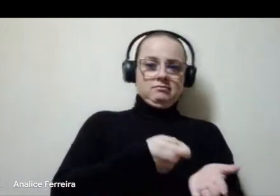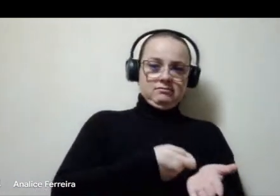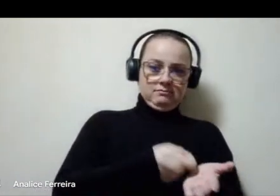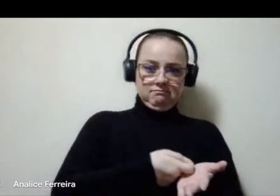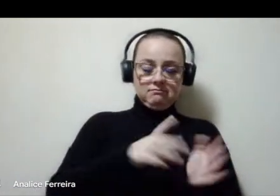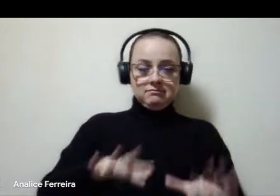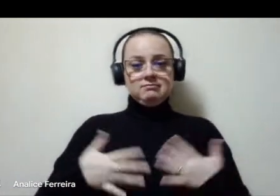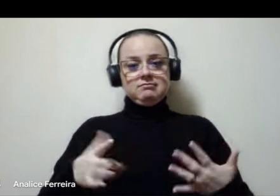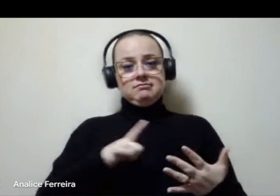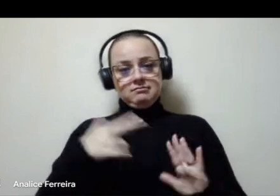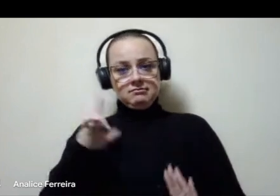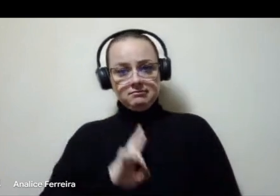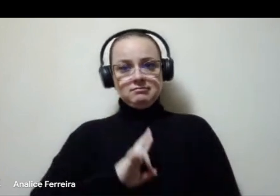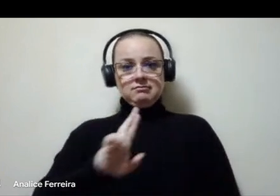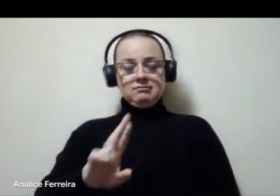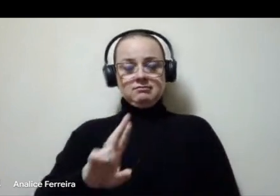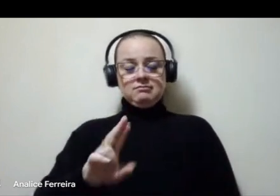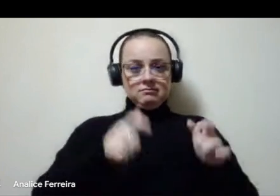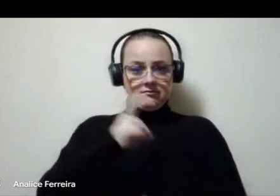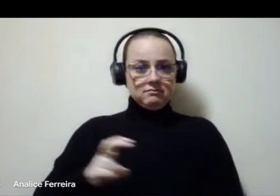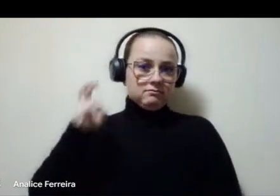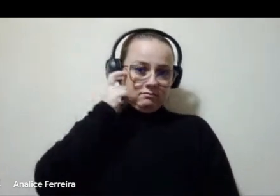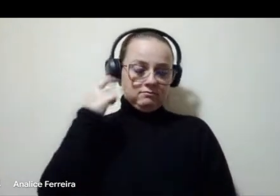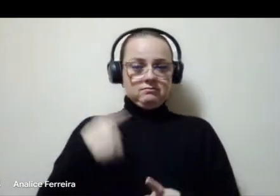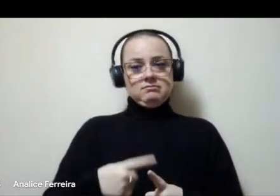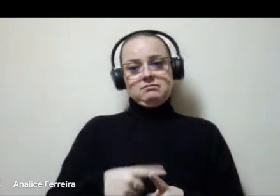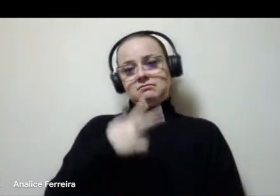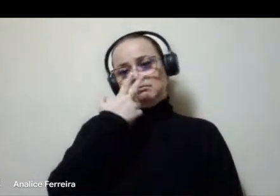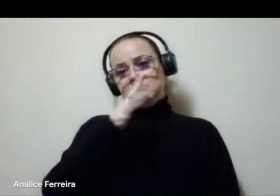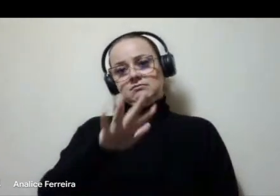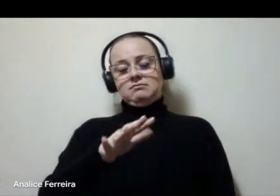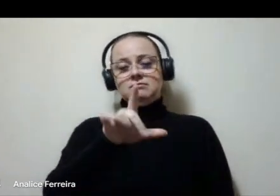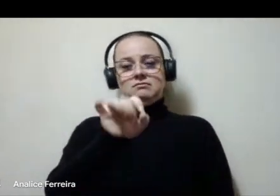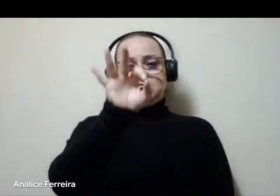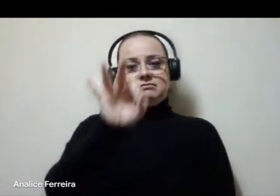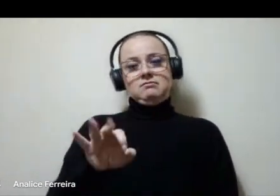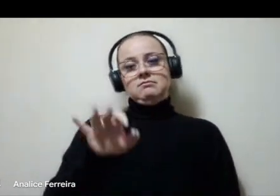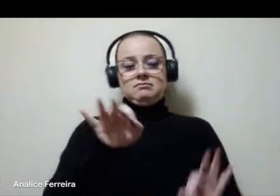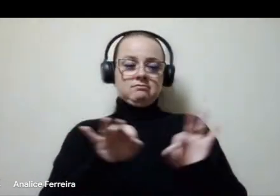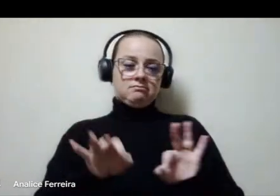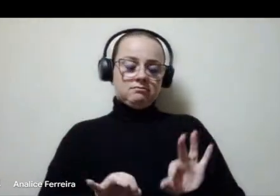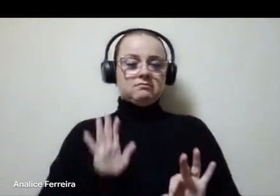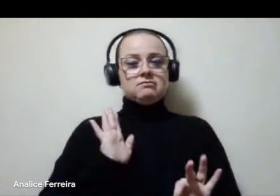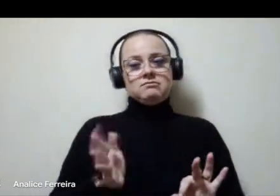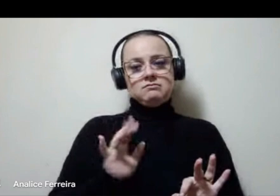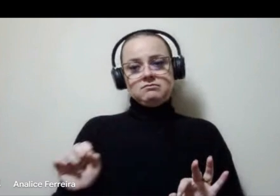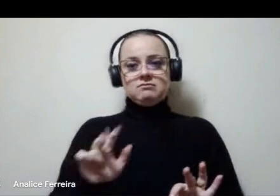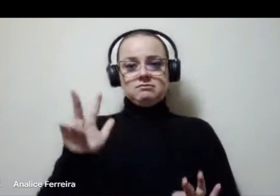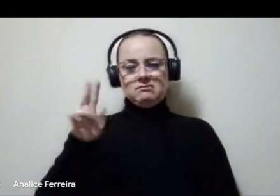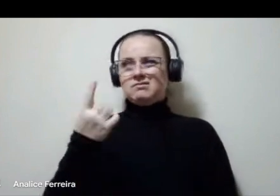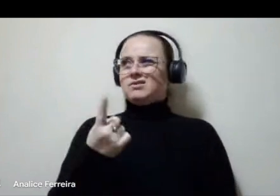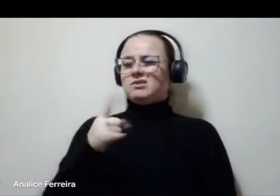representation of the points of culture, because at minimum, 10% of the program, there was even a value of that, that gave 12,5